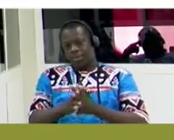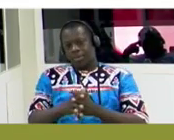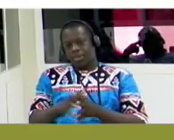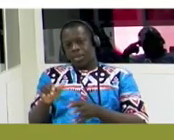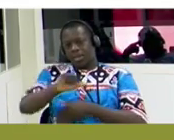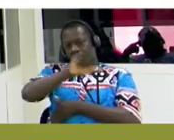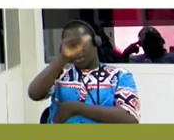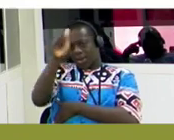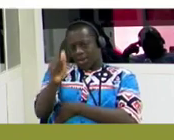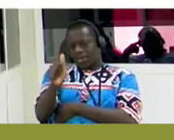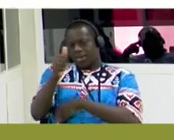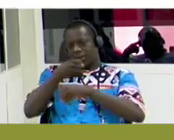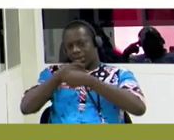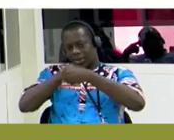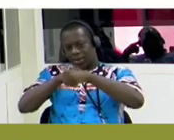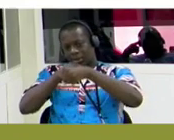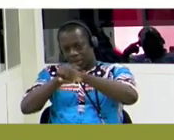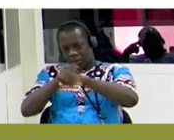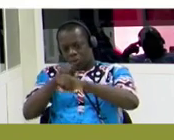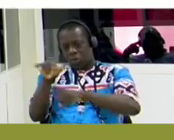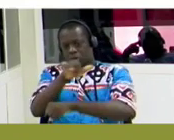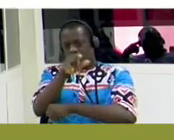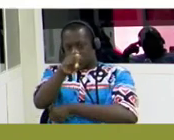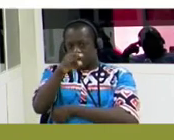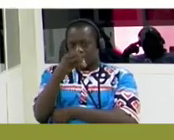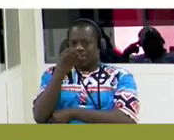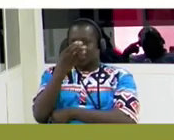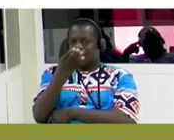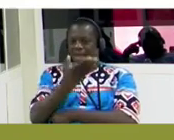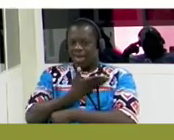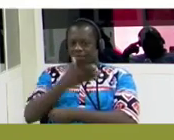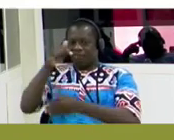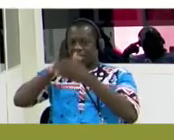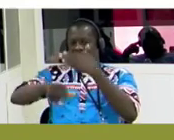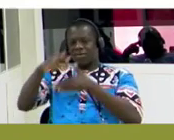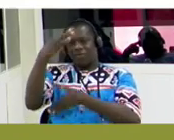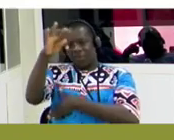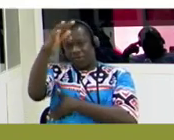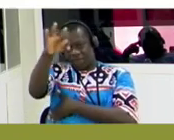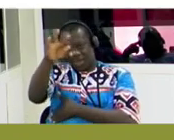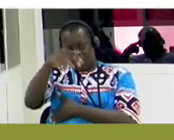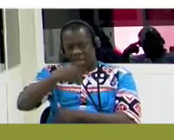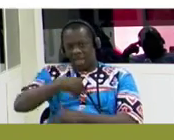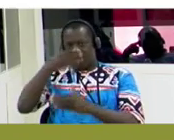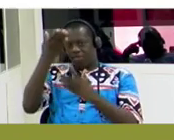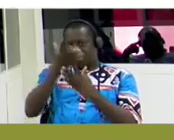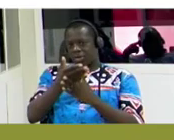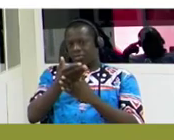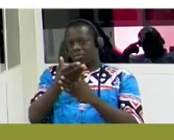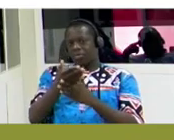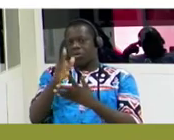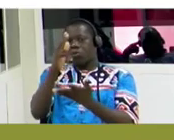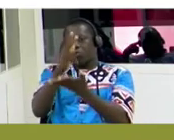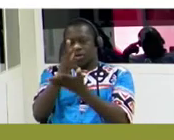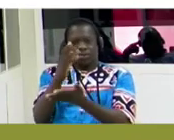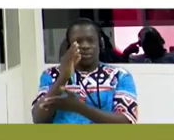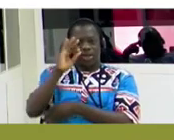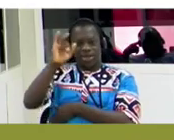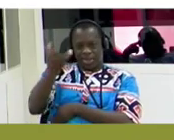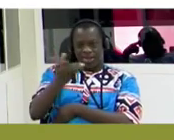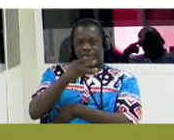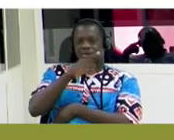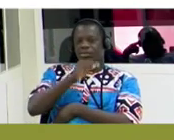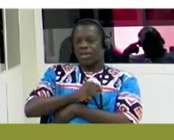and the training that you said you had in Farafina, I believe. Mm-hmm. Yes, sir. During that period of